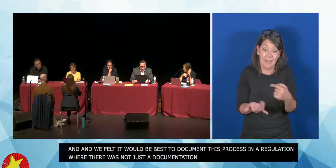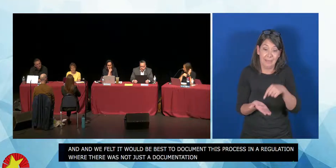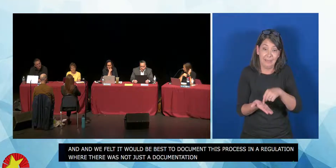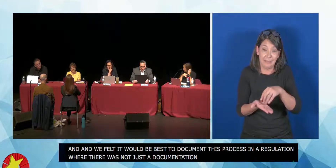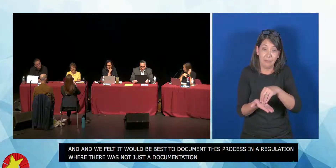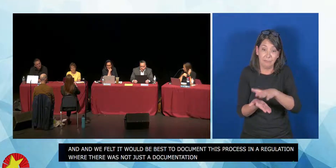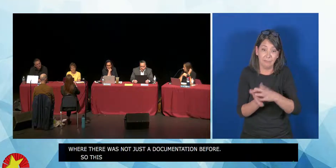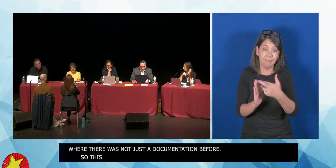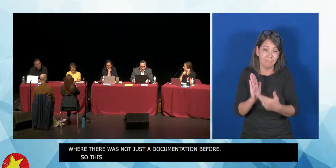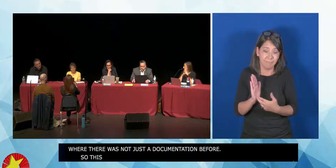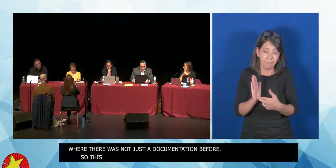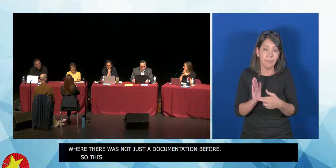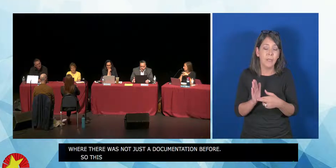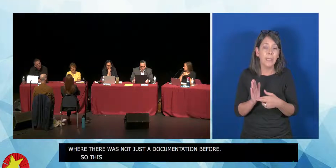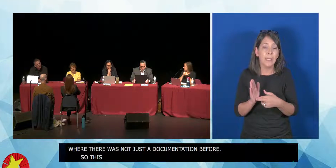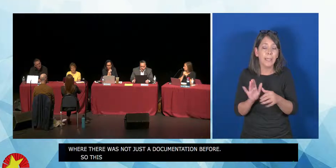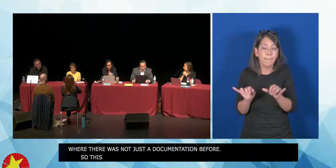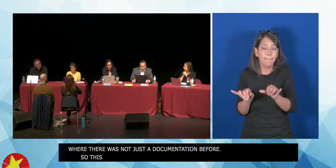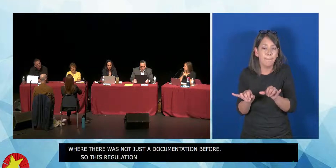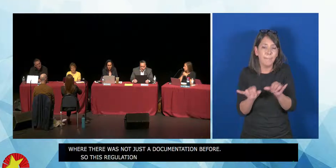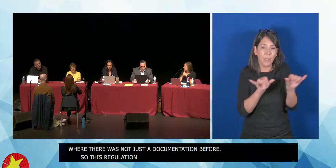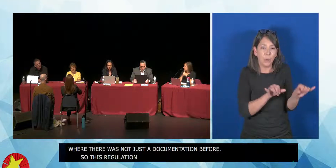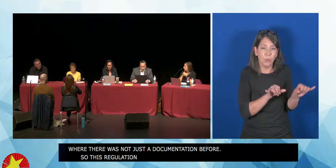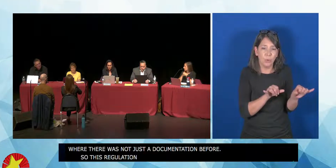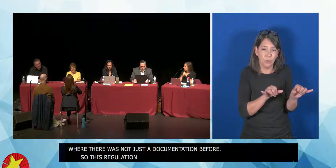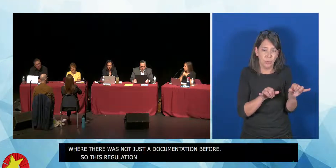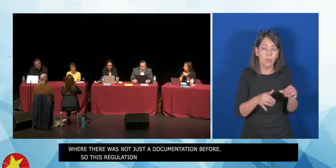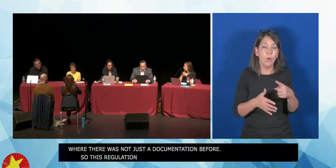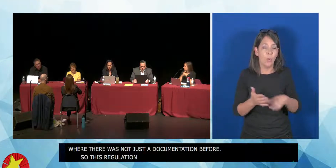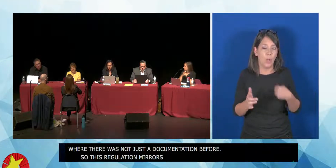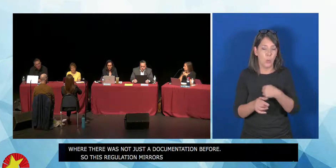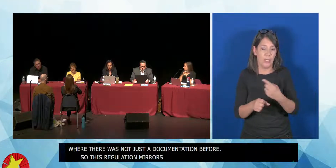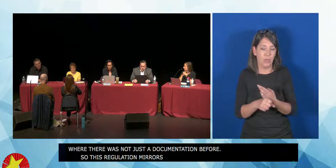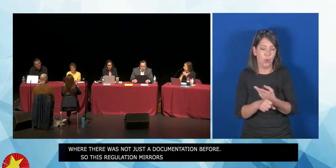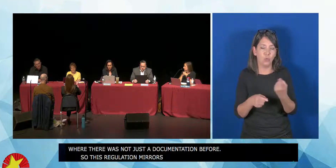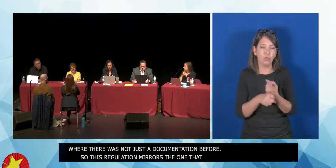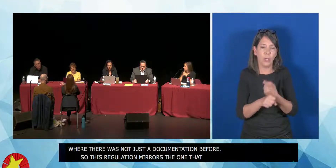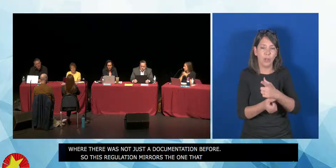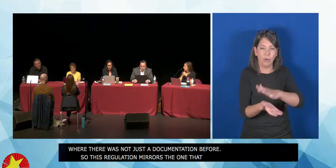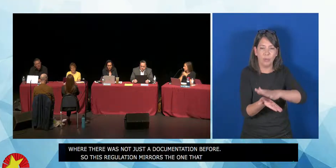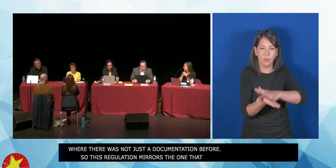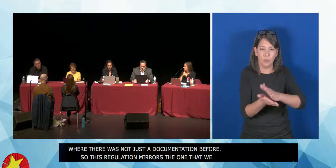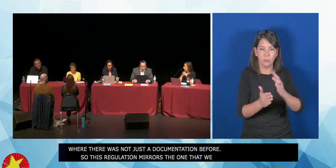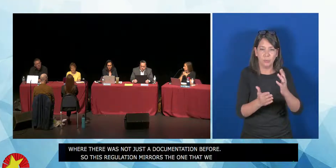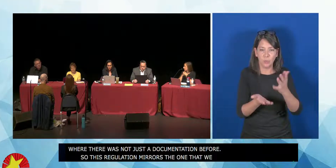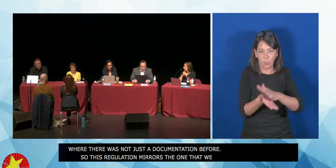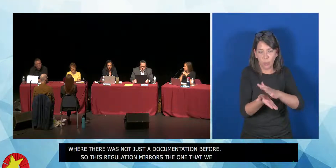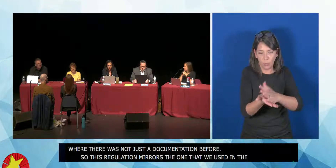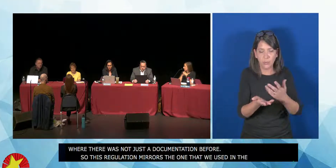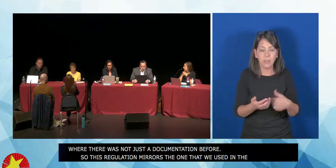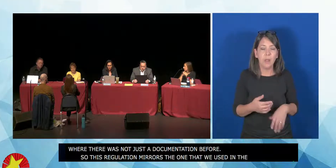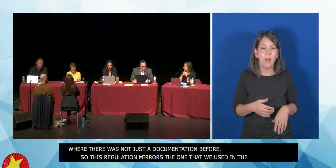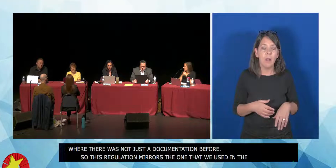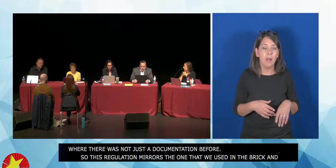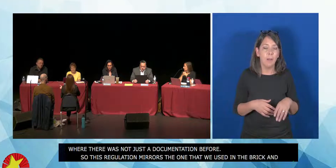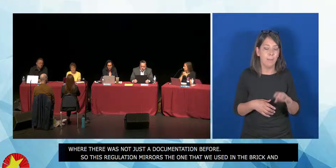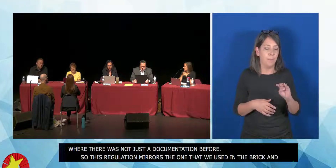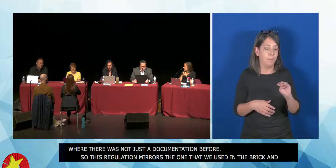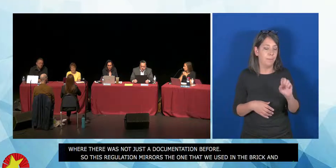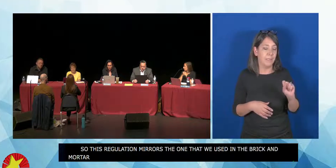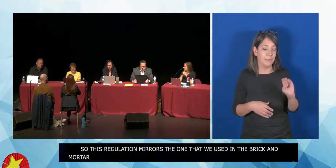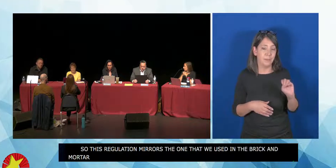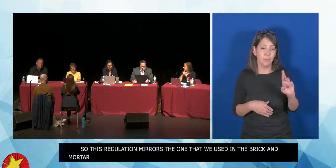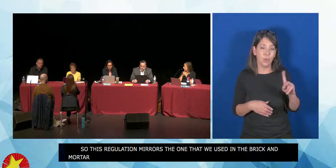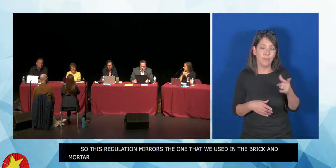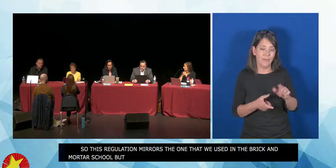the one from that we use in the brick and mortar schools, but Ms. Murphy has changed it to